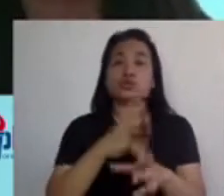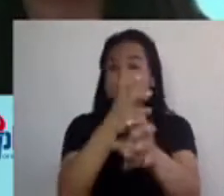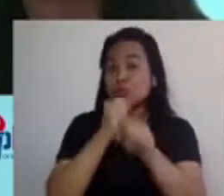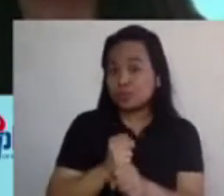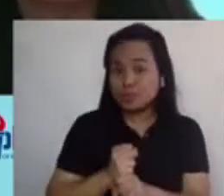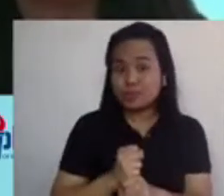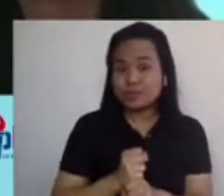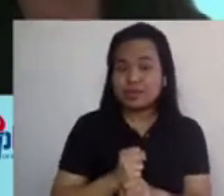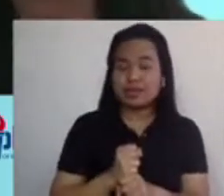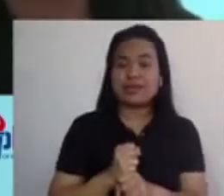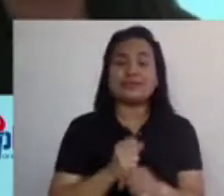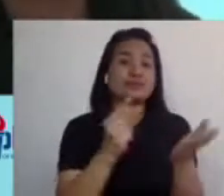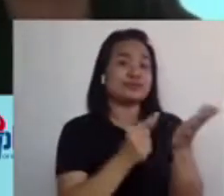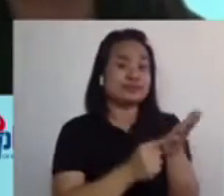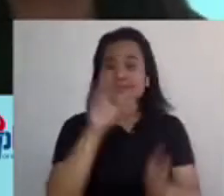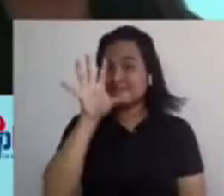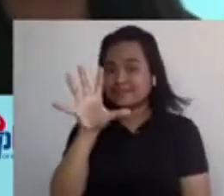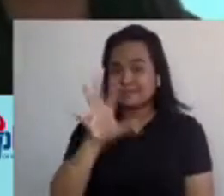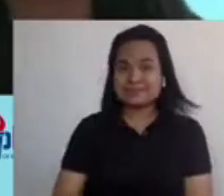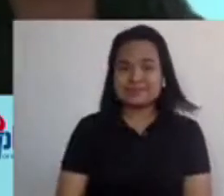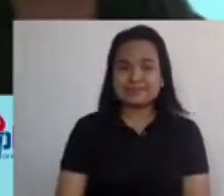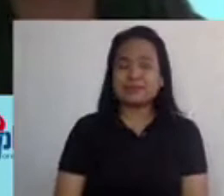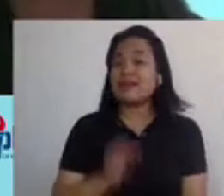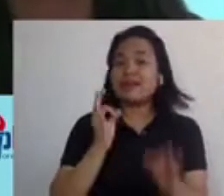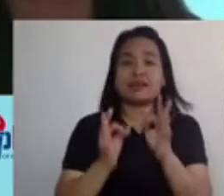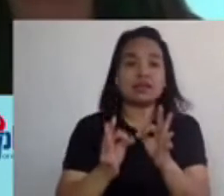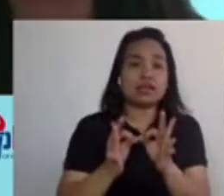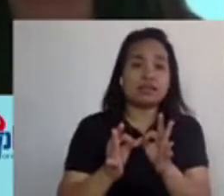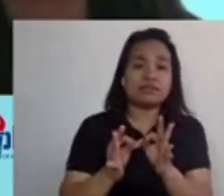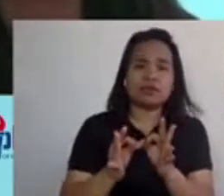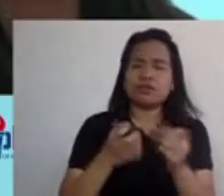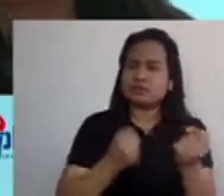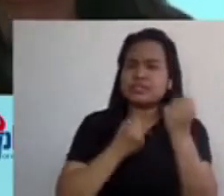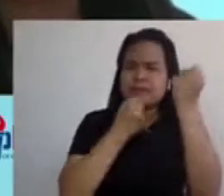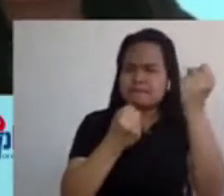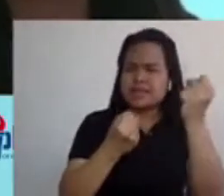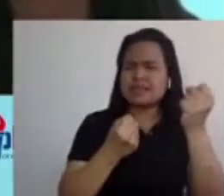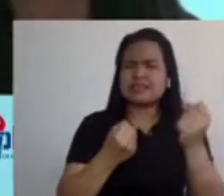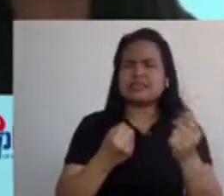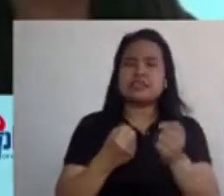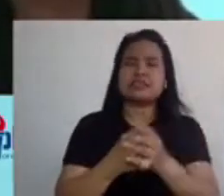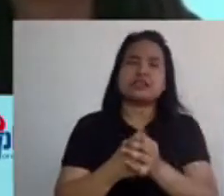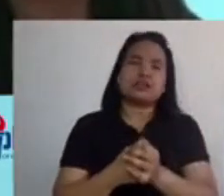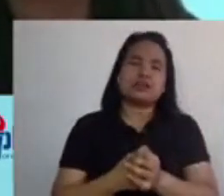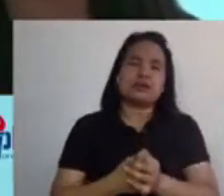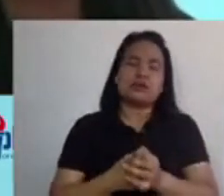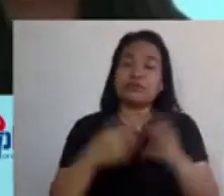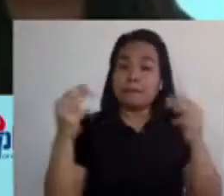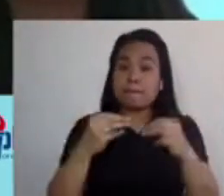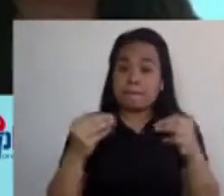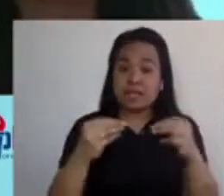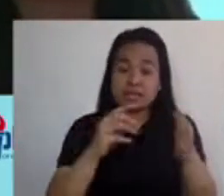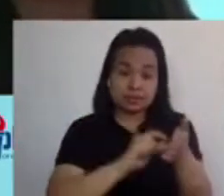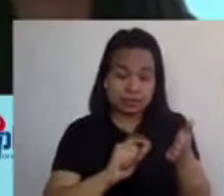5 or an outstanding. If you are able to submit a minutes of subject area or grade level meetings on the